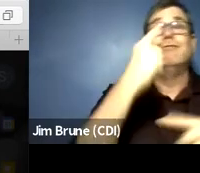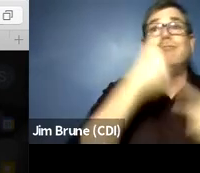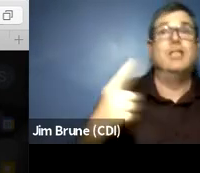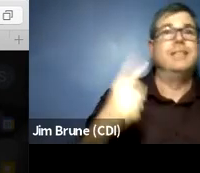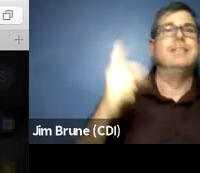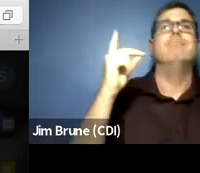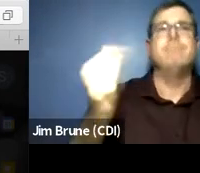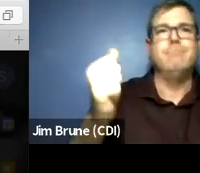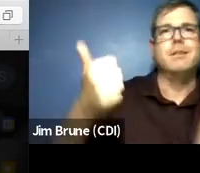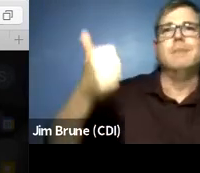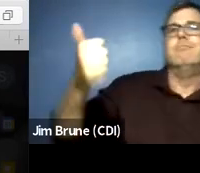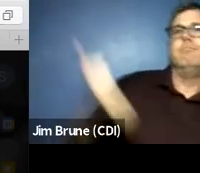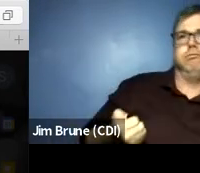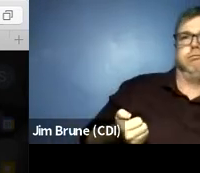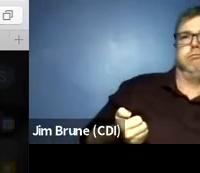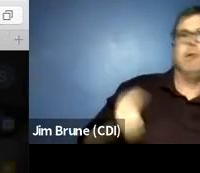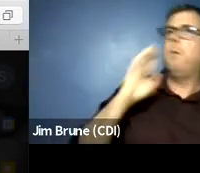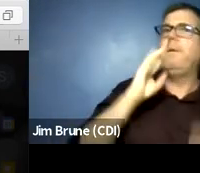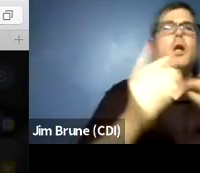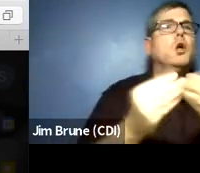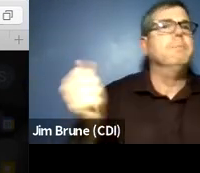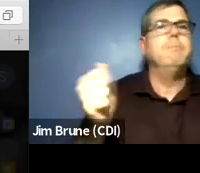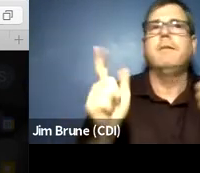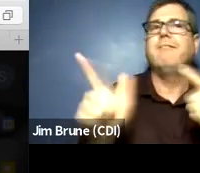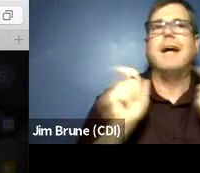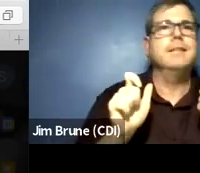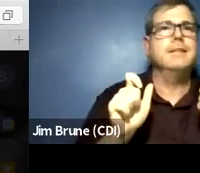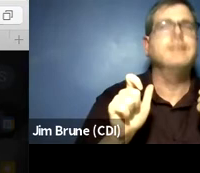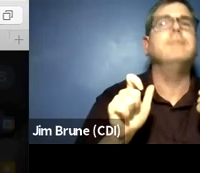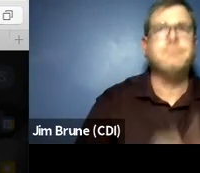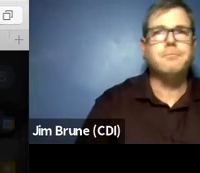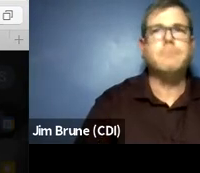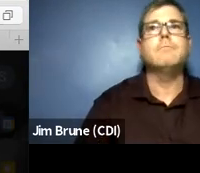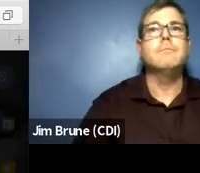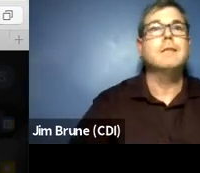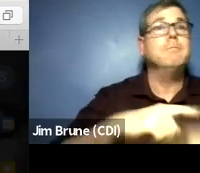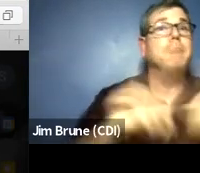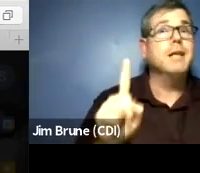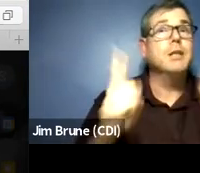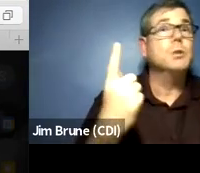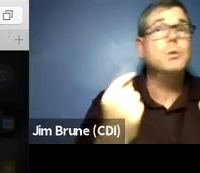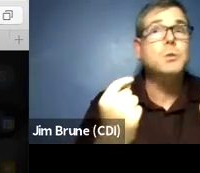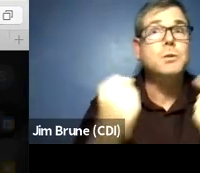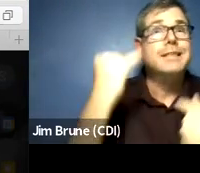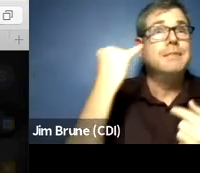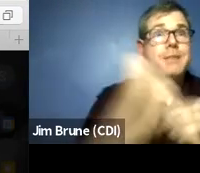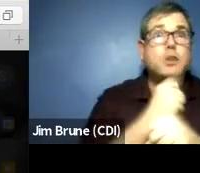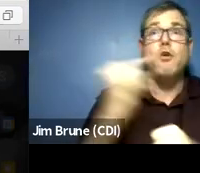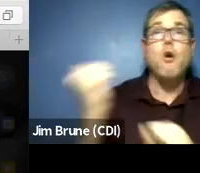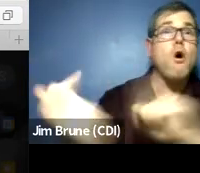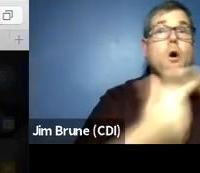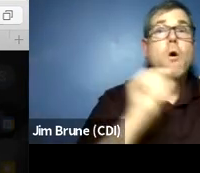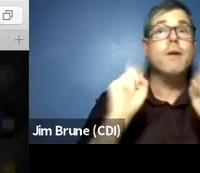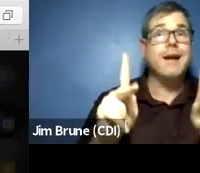And one of the things we do to make sure that everyone's okay is we observe everyone for 15 to 30 minutes after